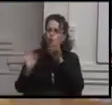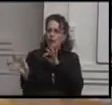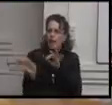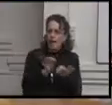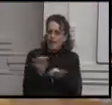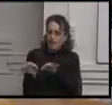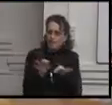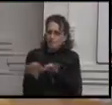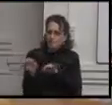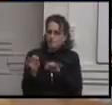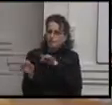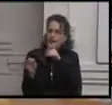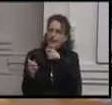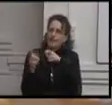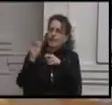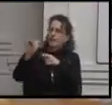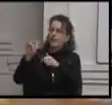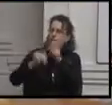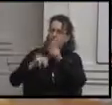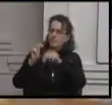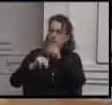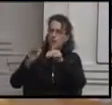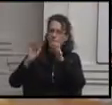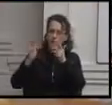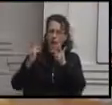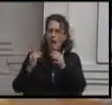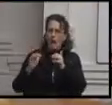firefighting system, including